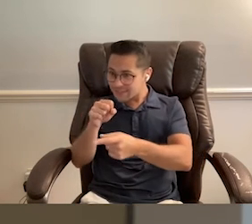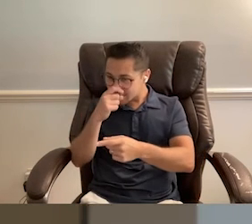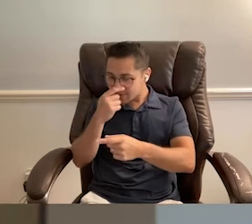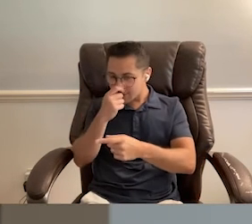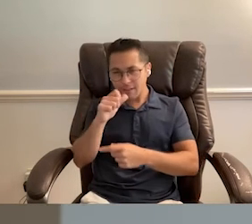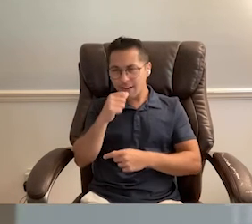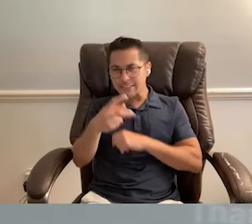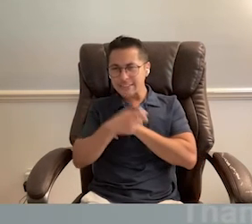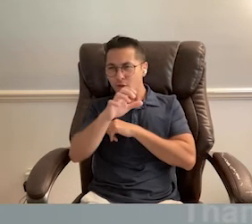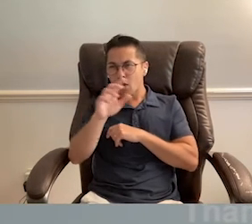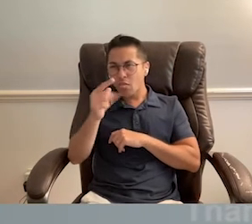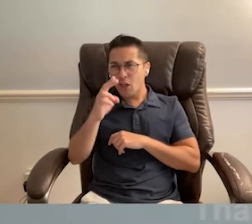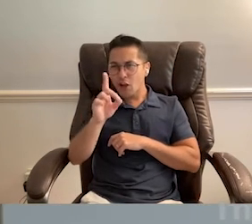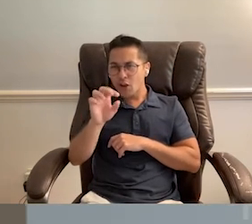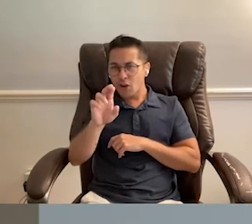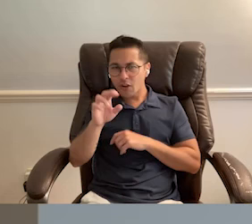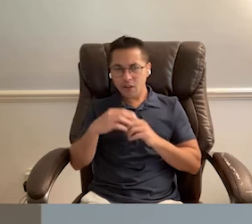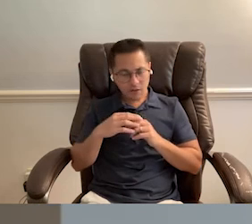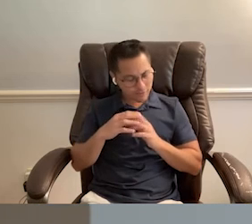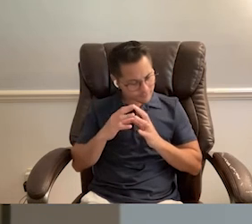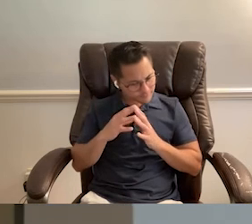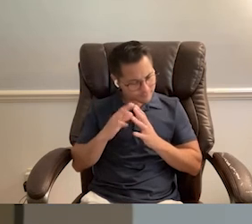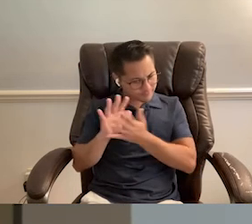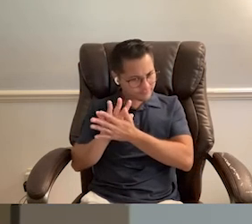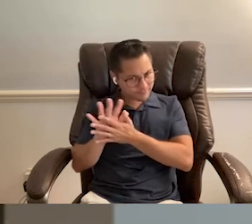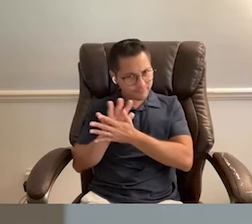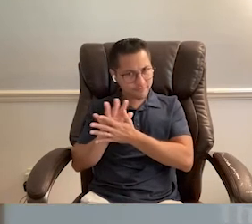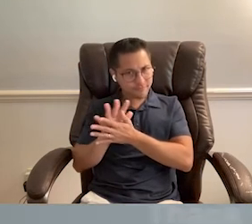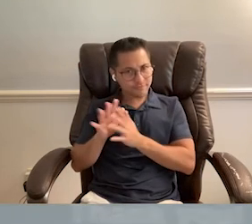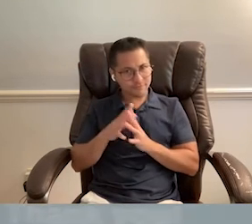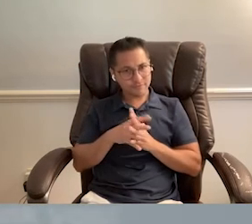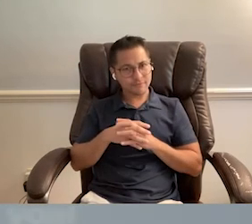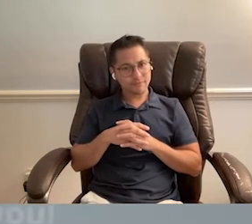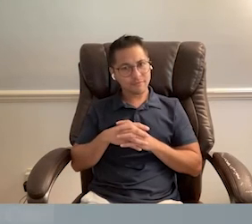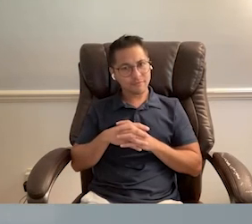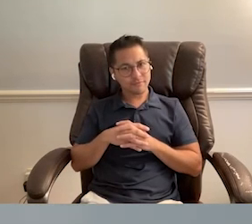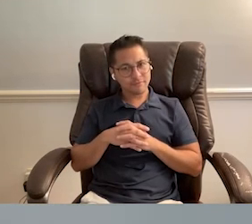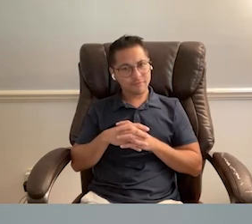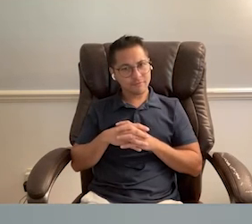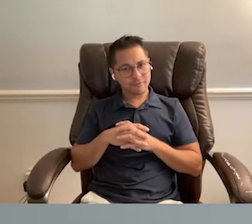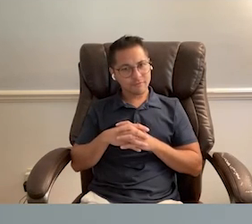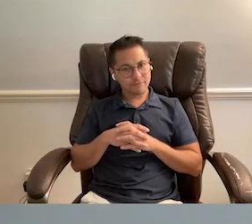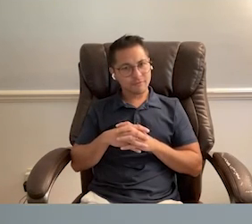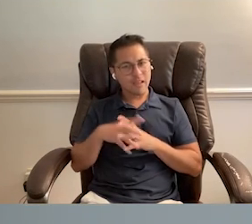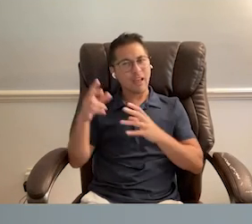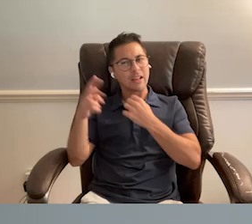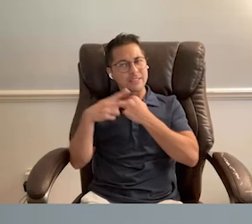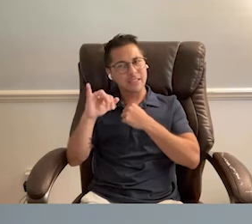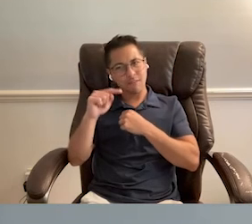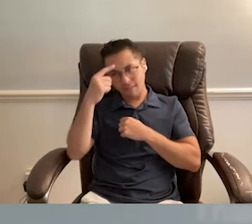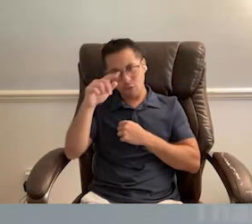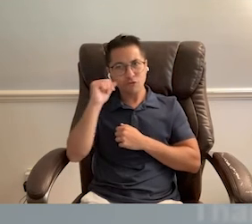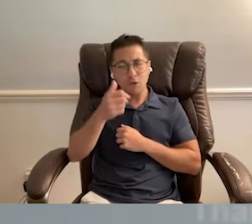unfortunately, CMC classes at the same time, so for tomorrow. Okay. Just a brief highlight of the